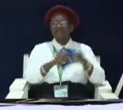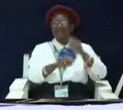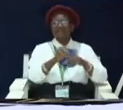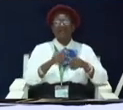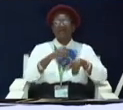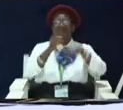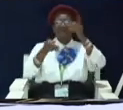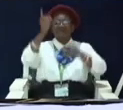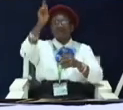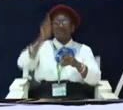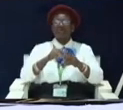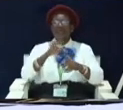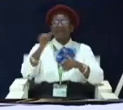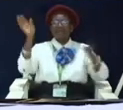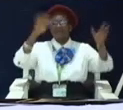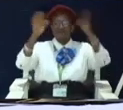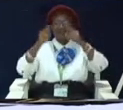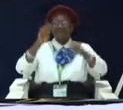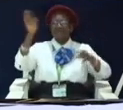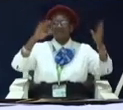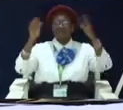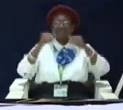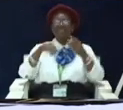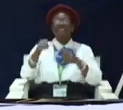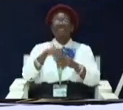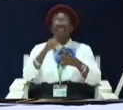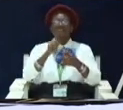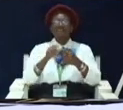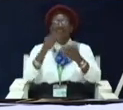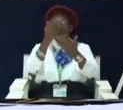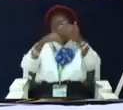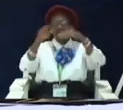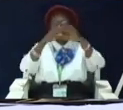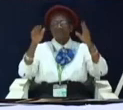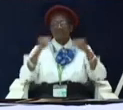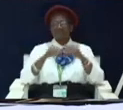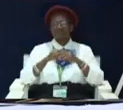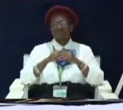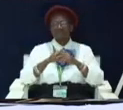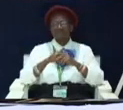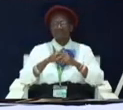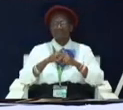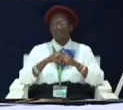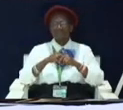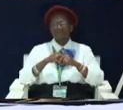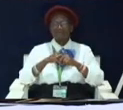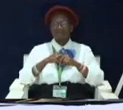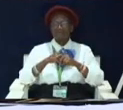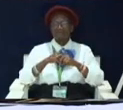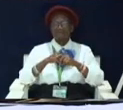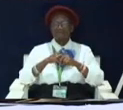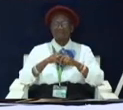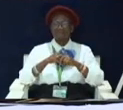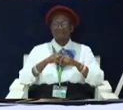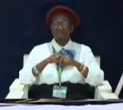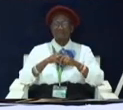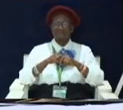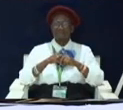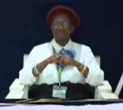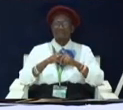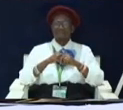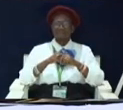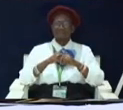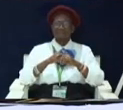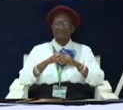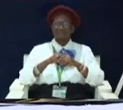up by a wild wind into heaven. O si se bi won tin lo ti won soro si kiyesi keke ina